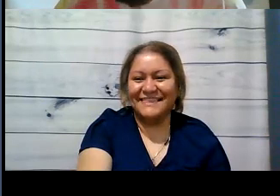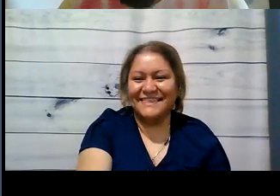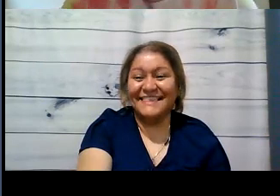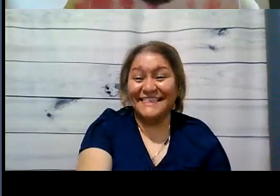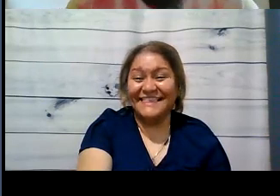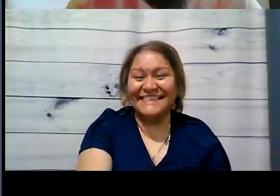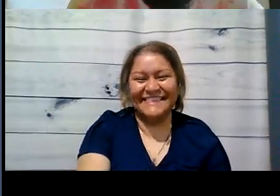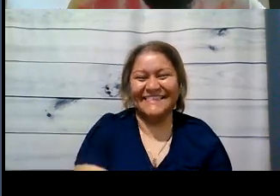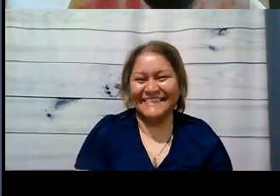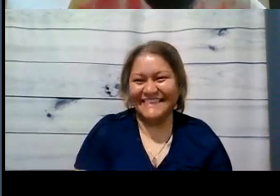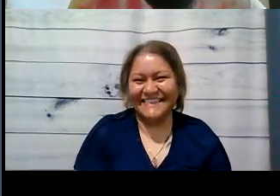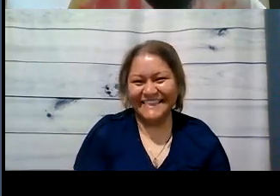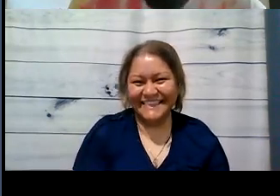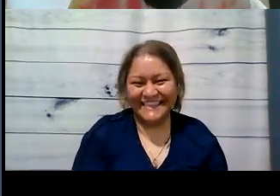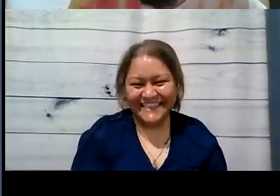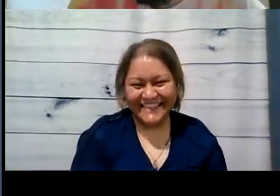The end.